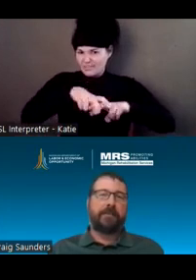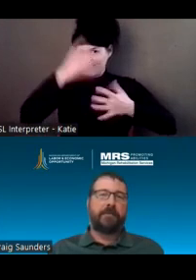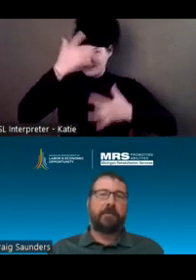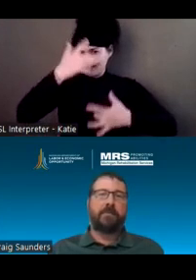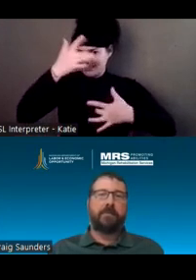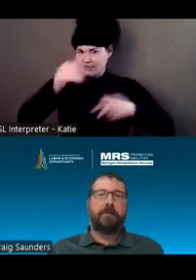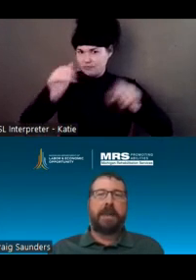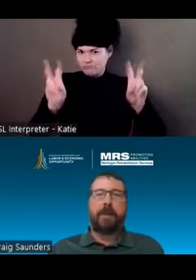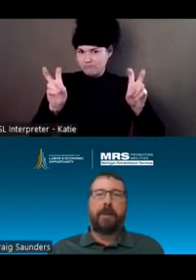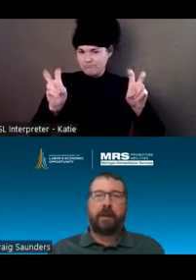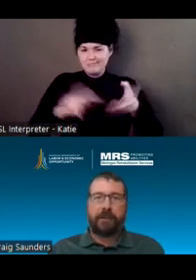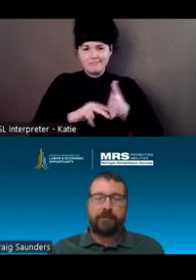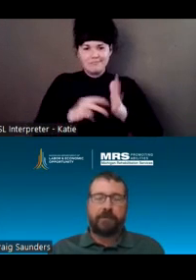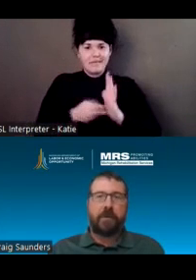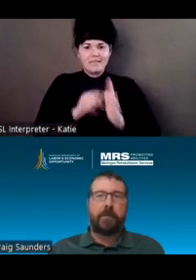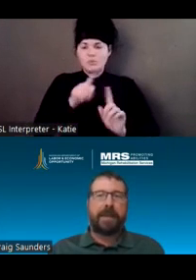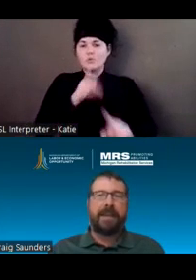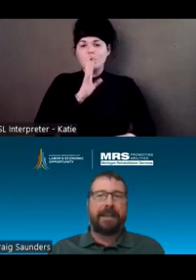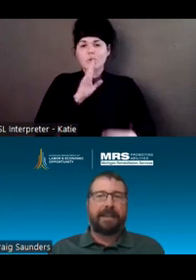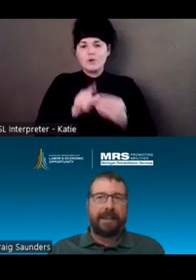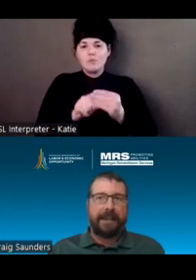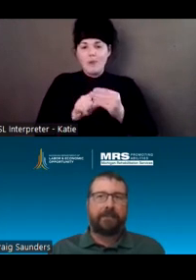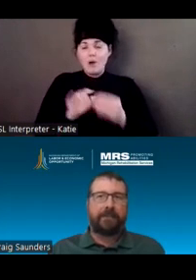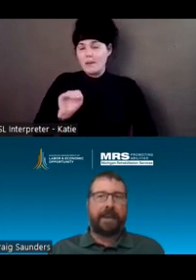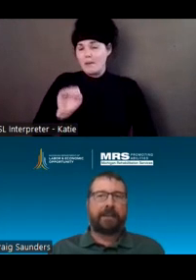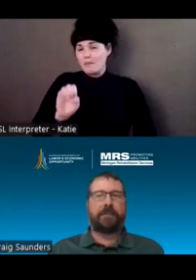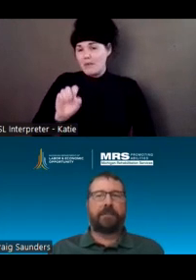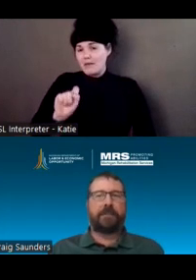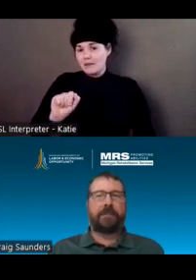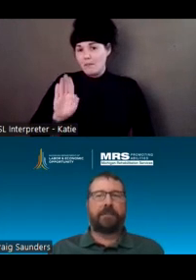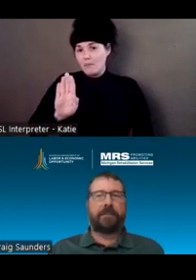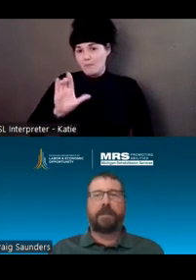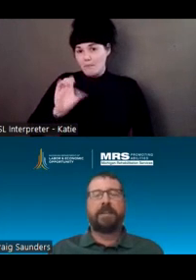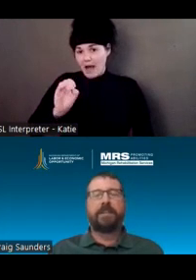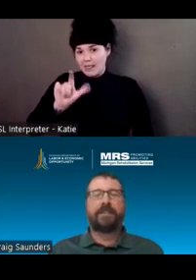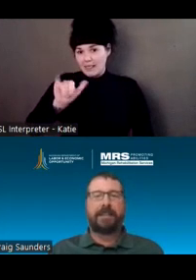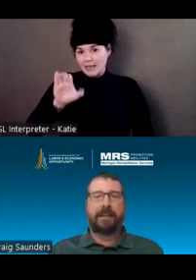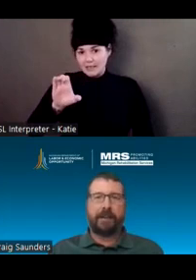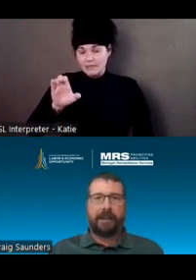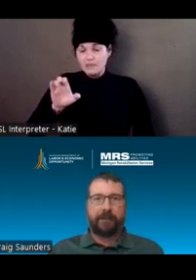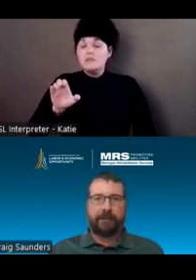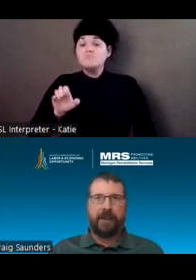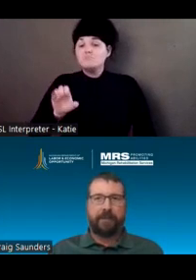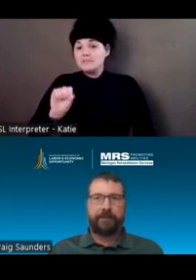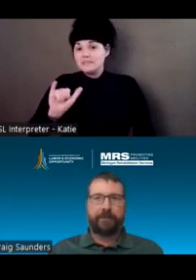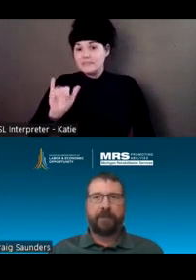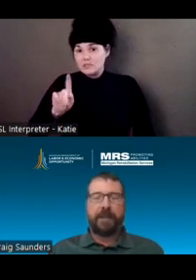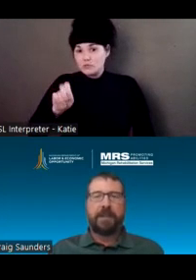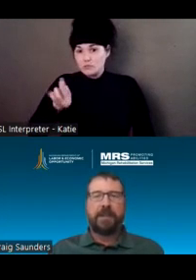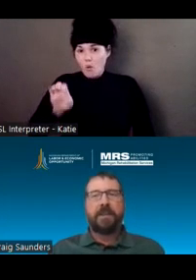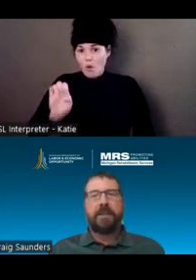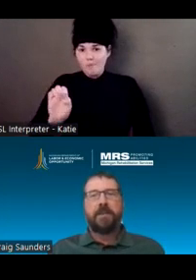referring to metabolic syndrome and the ill effects of an overly sedentary lifestyle.